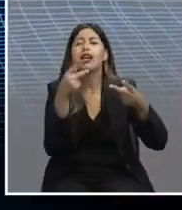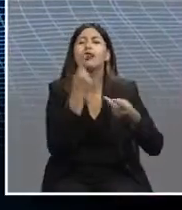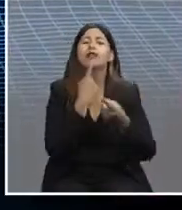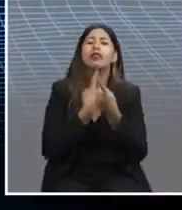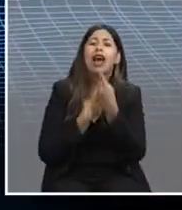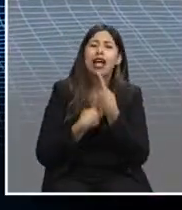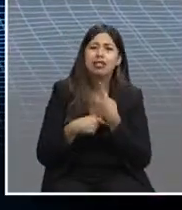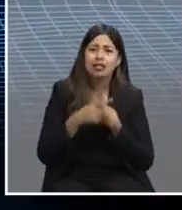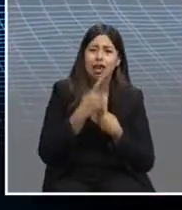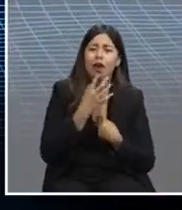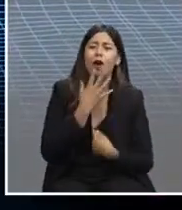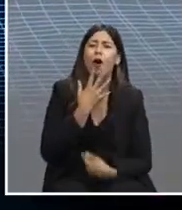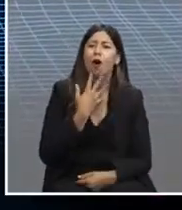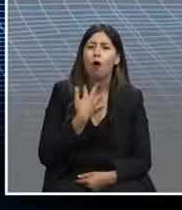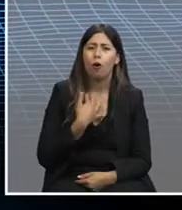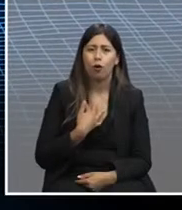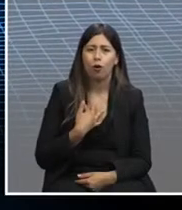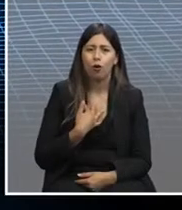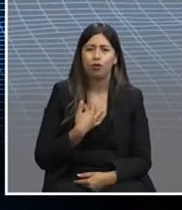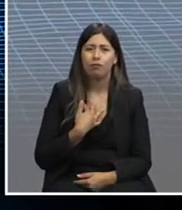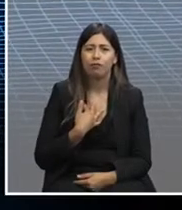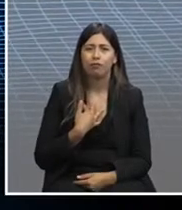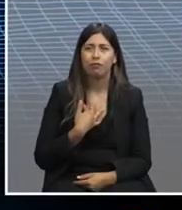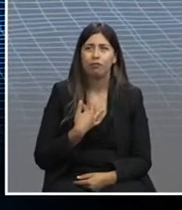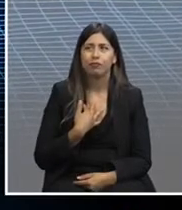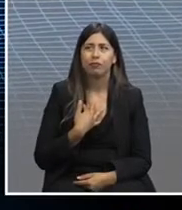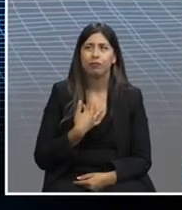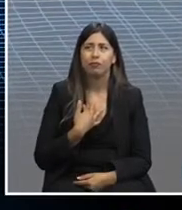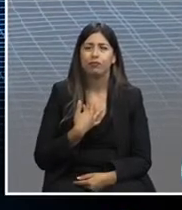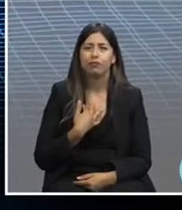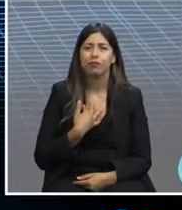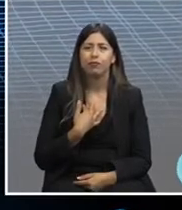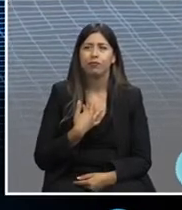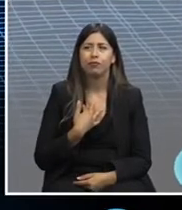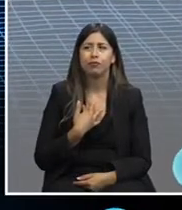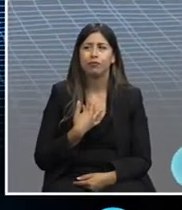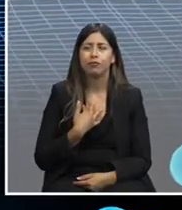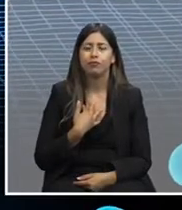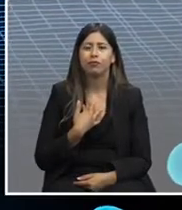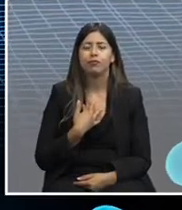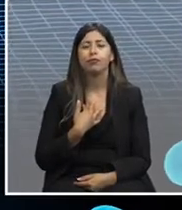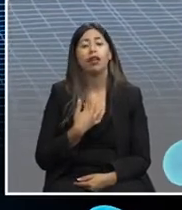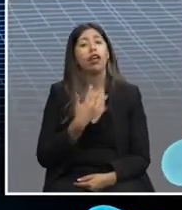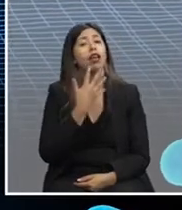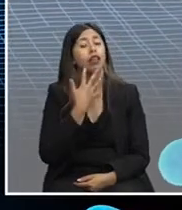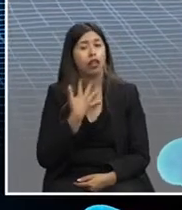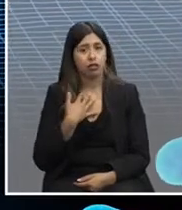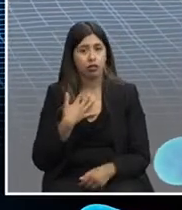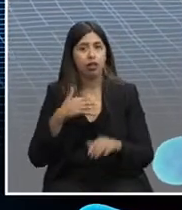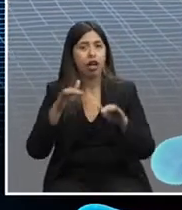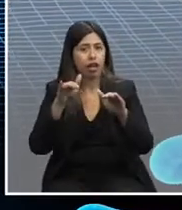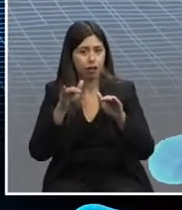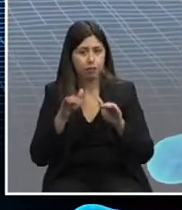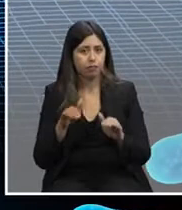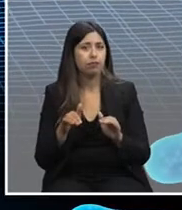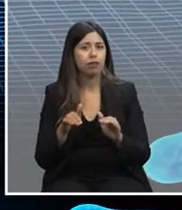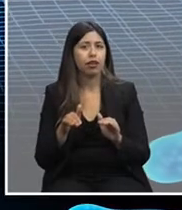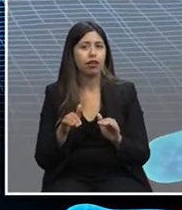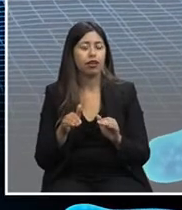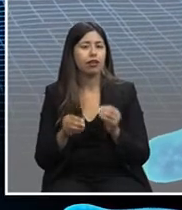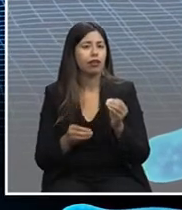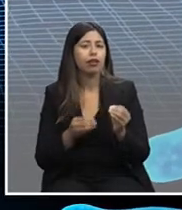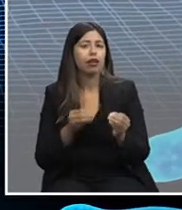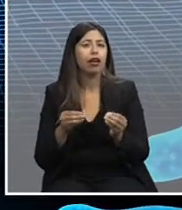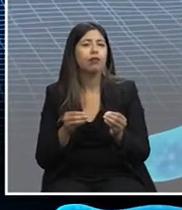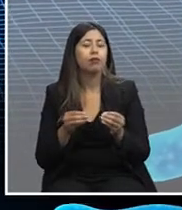the cortex invented the internet, dating sites, and pornographic sites. The striatum, thirsty for